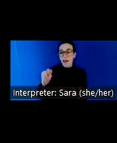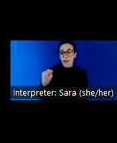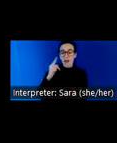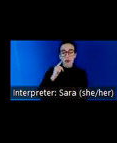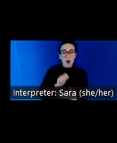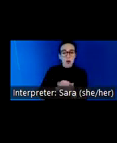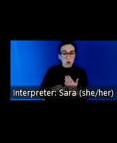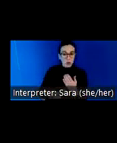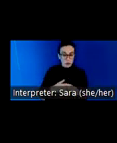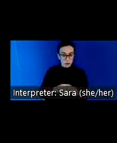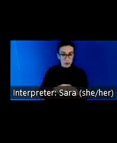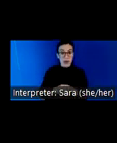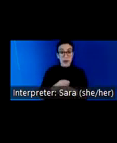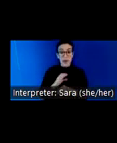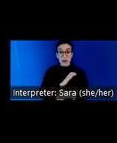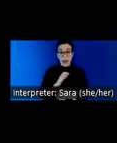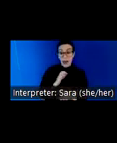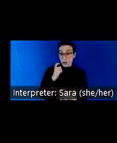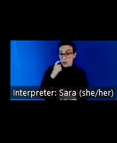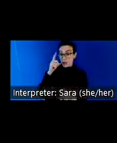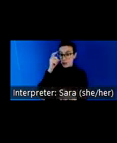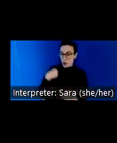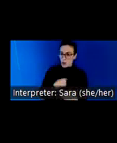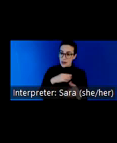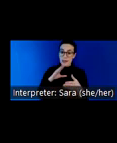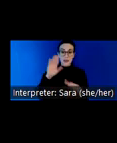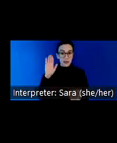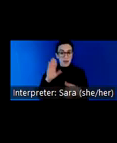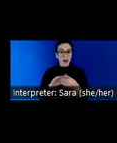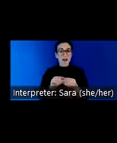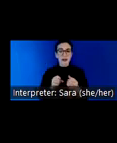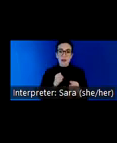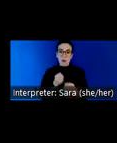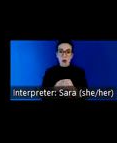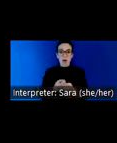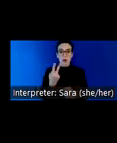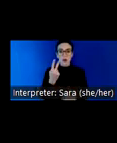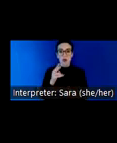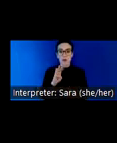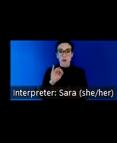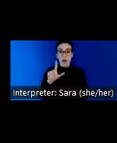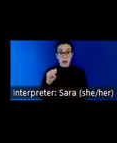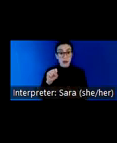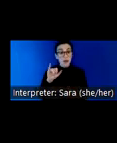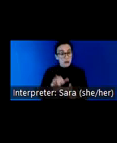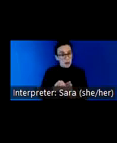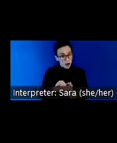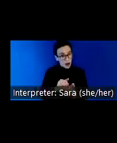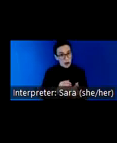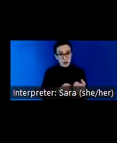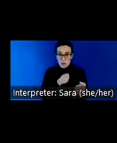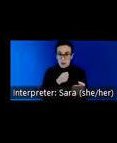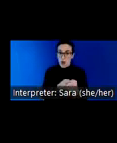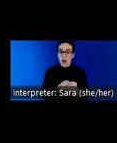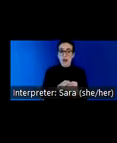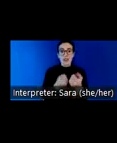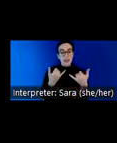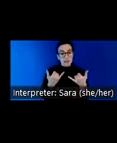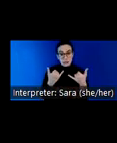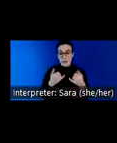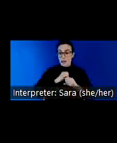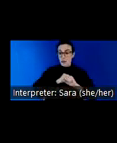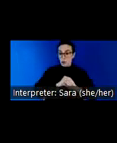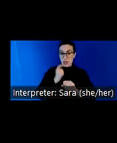testified in strong support of two bills that reaffirm existing protections for people seeking abortions and